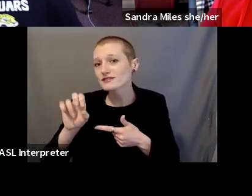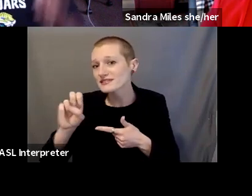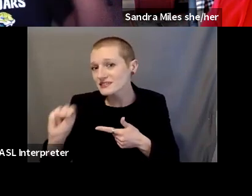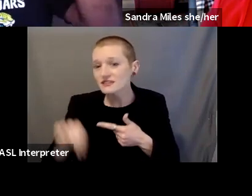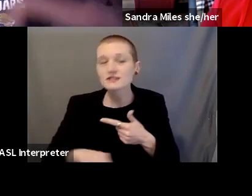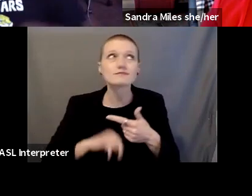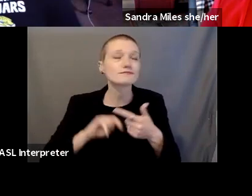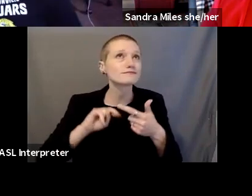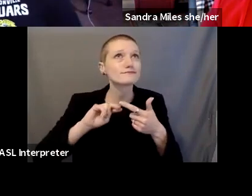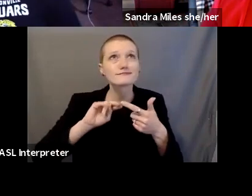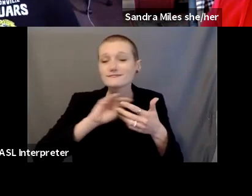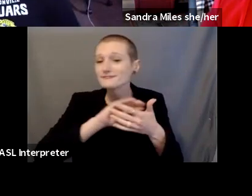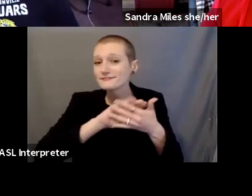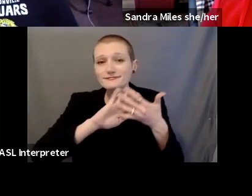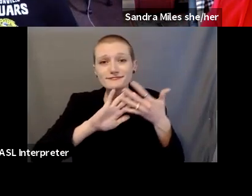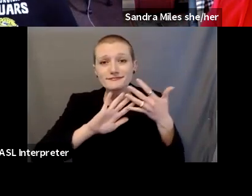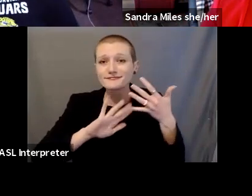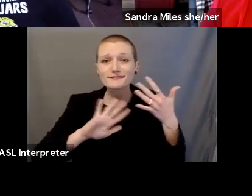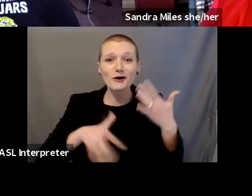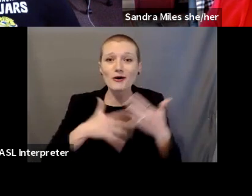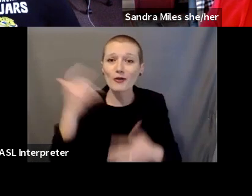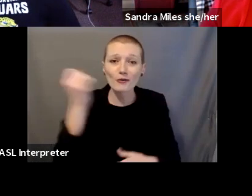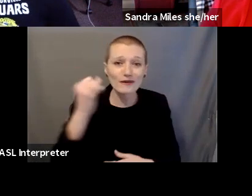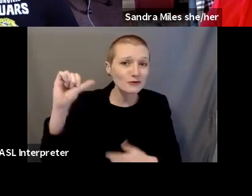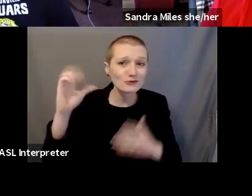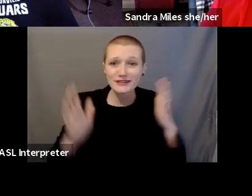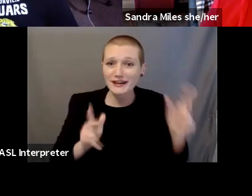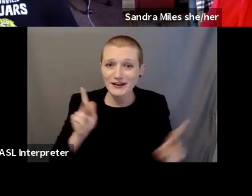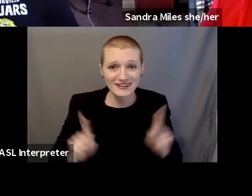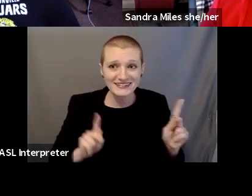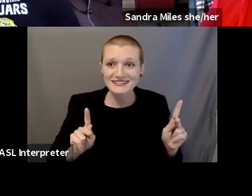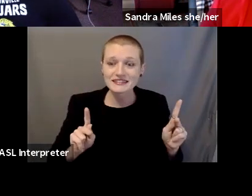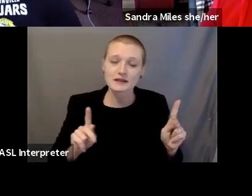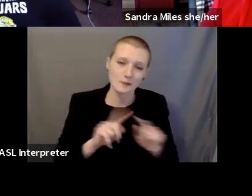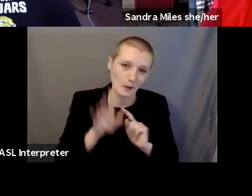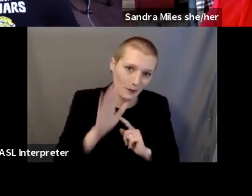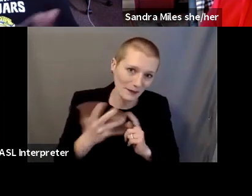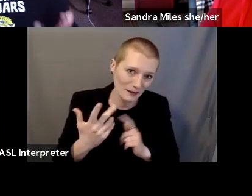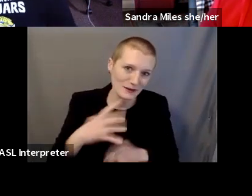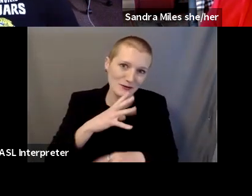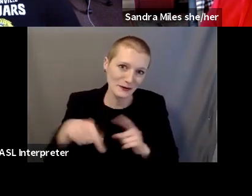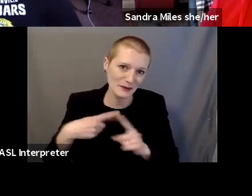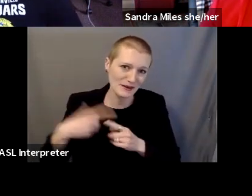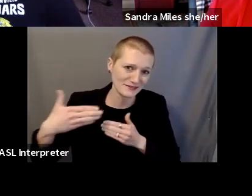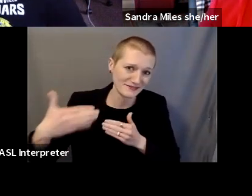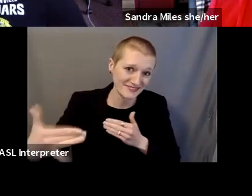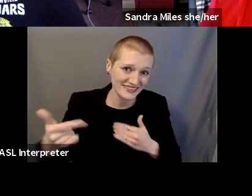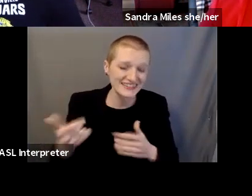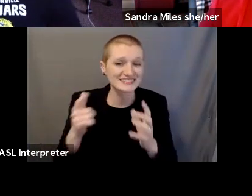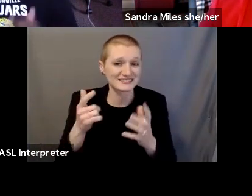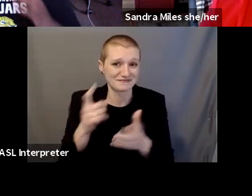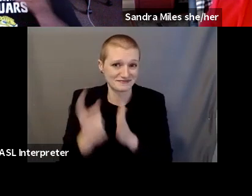could go on all the revolutionaries, but we're probably gonna talk about them throughout this whole entire thing. And I just think